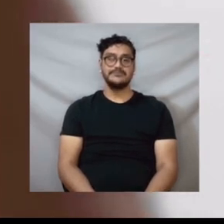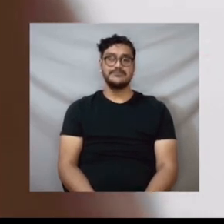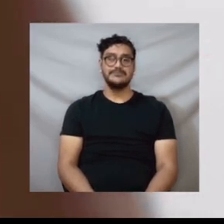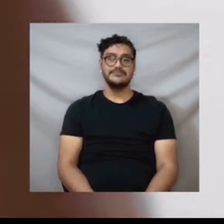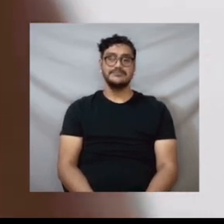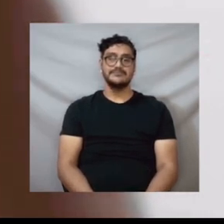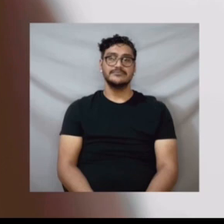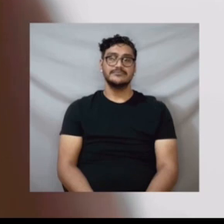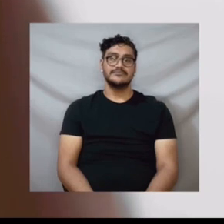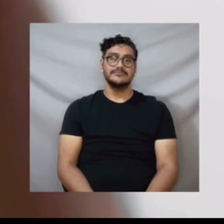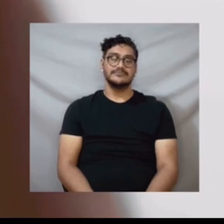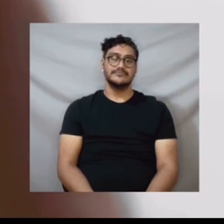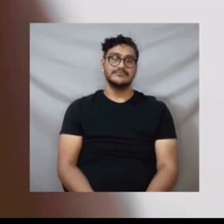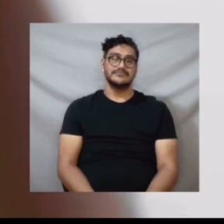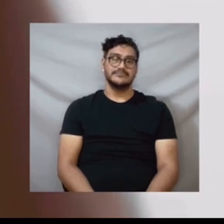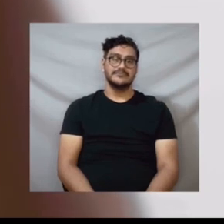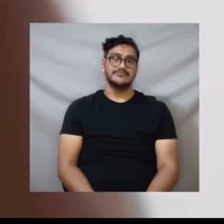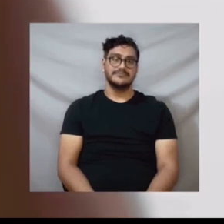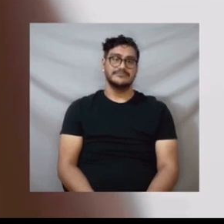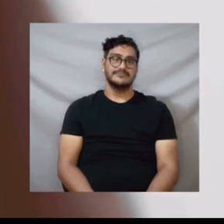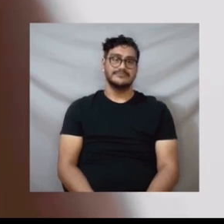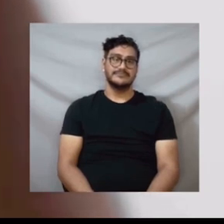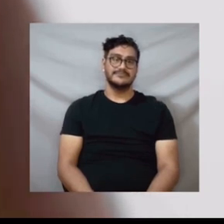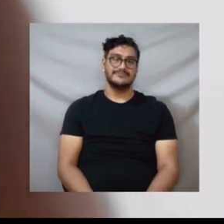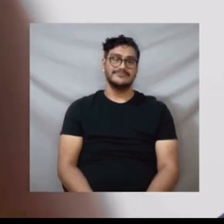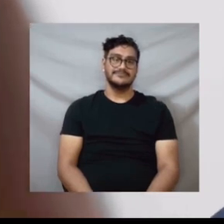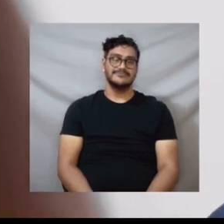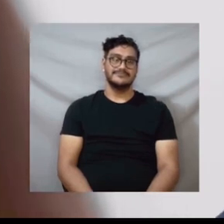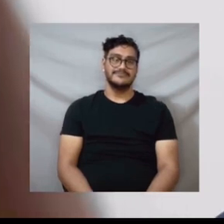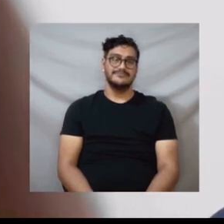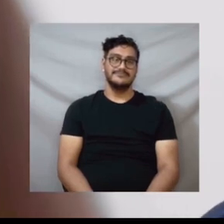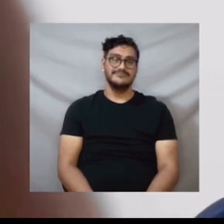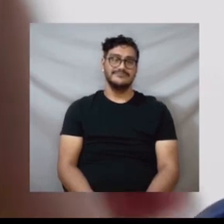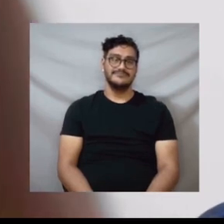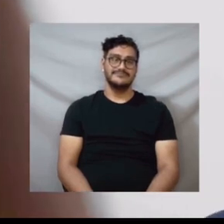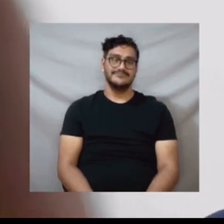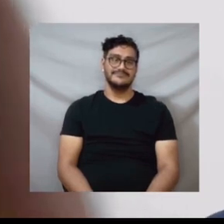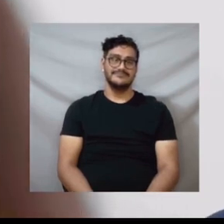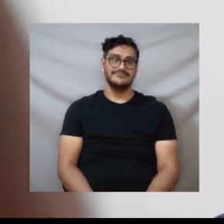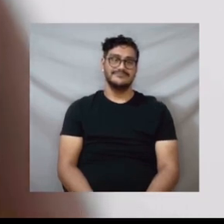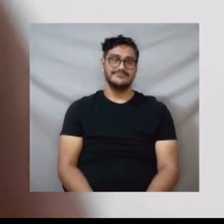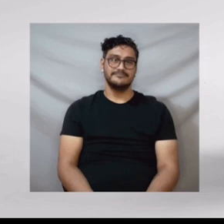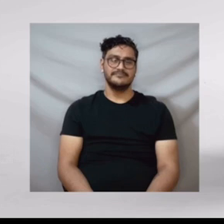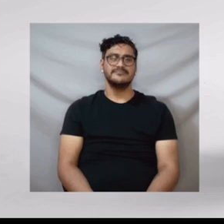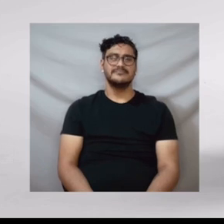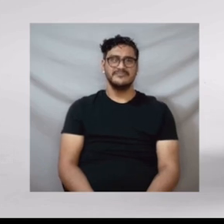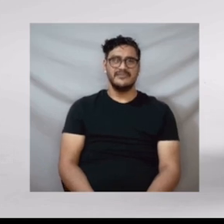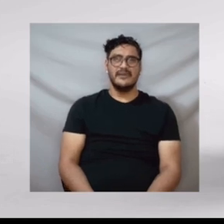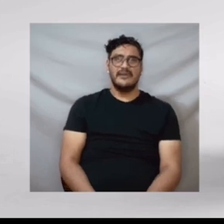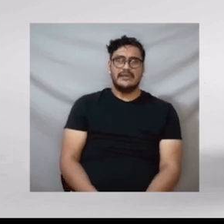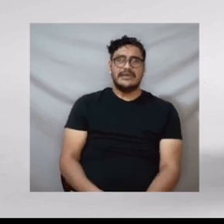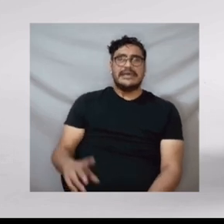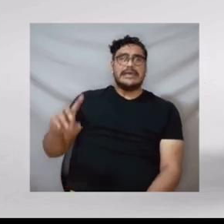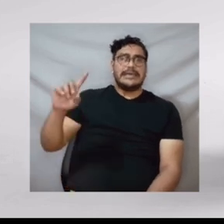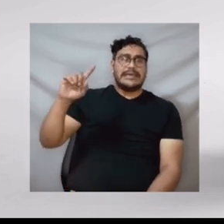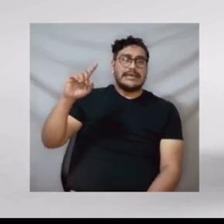how it is. You know, you have your ways and I have my ways and I'm glad that we can just come to an understanding. Just hearing,